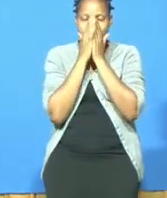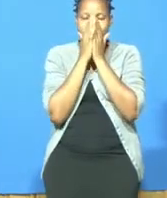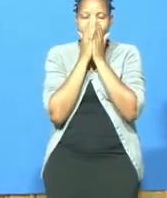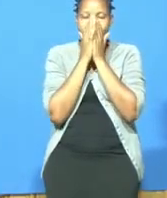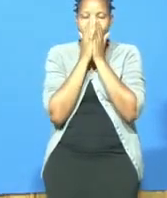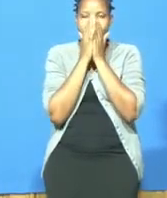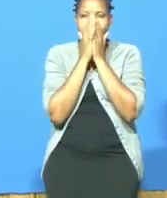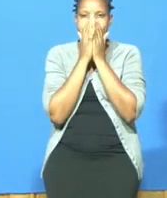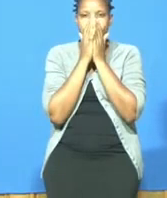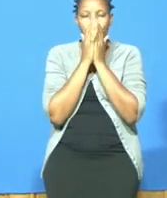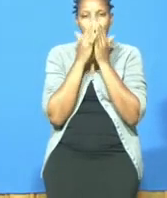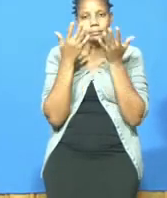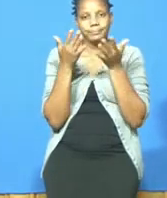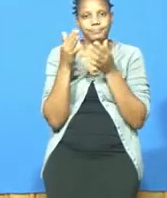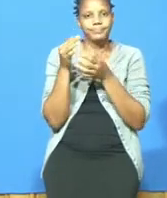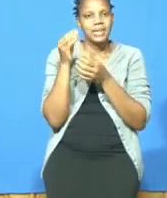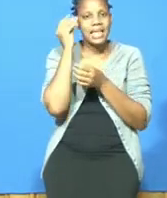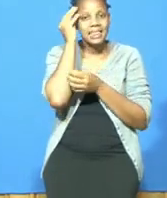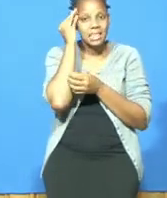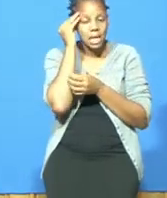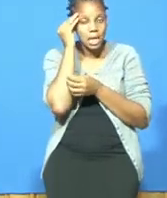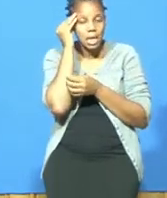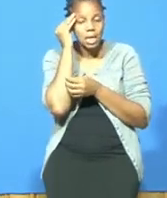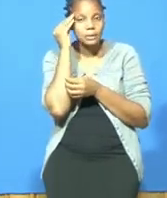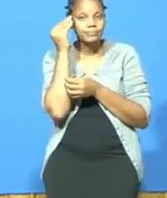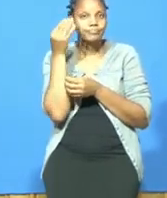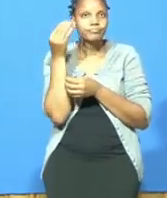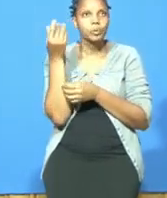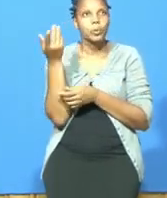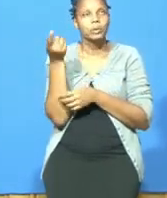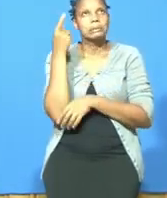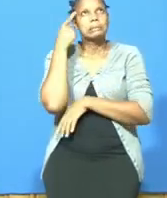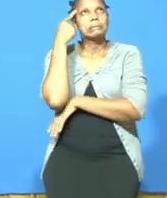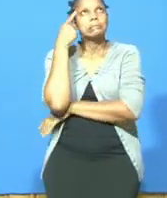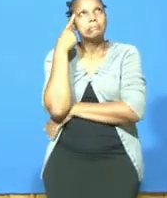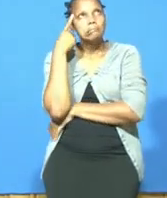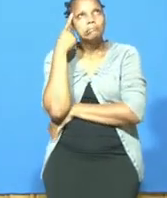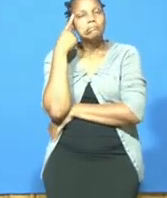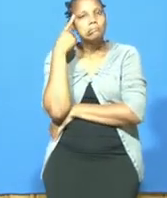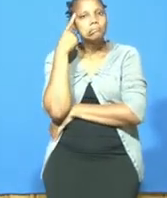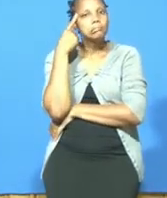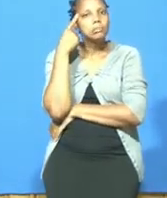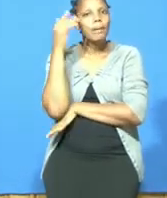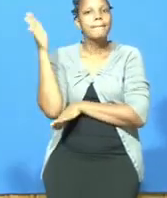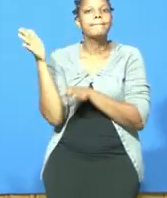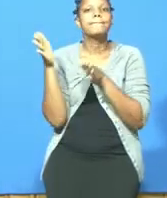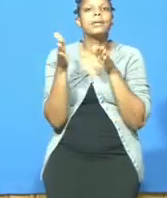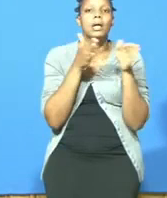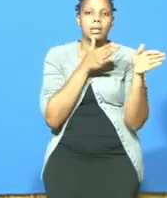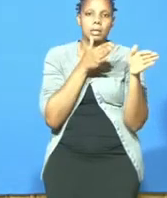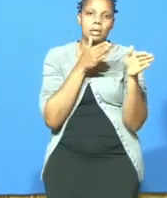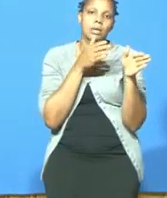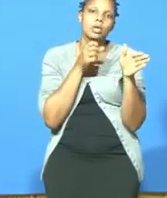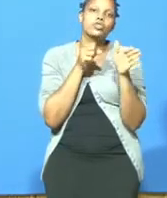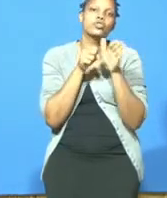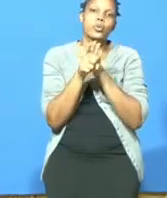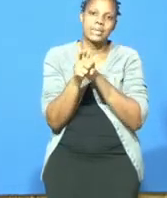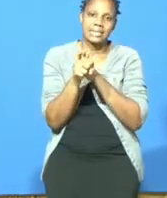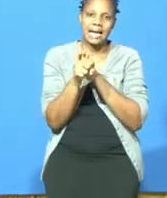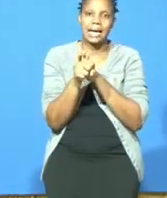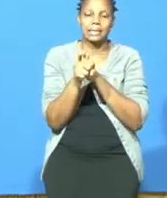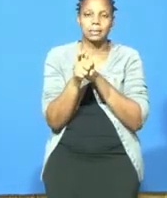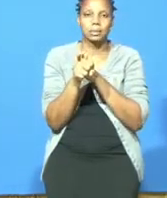means thinking about, considering, or planning suicide. And when we look